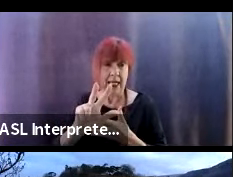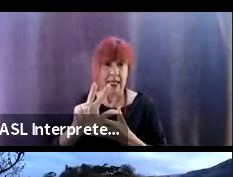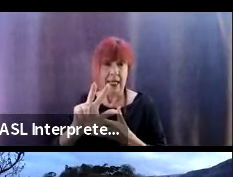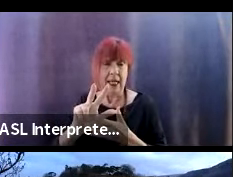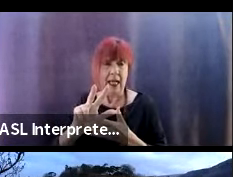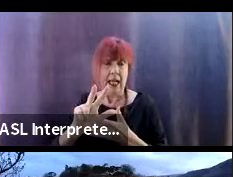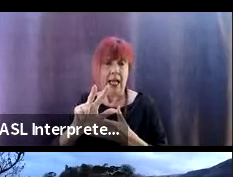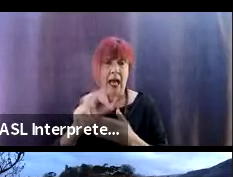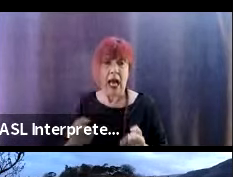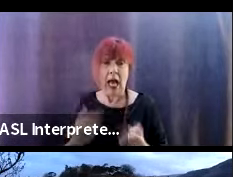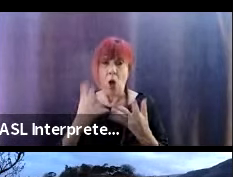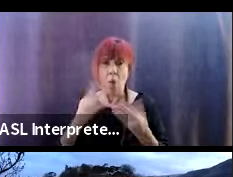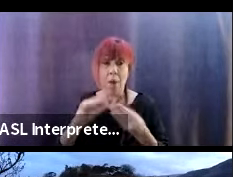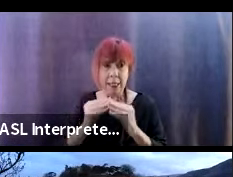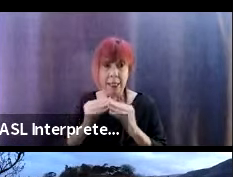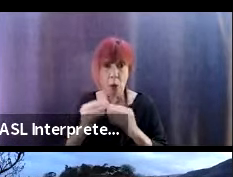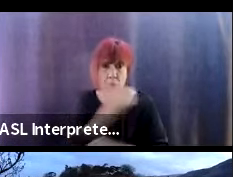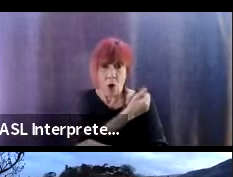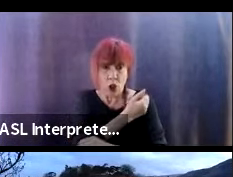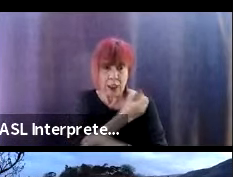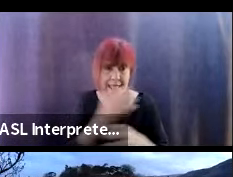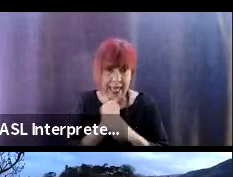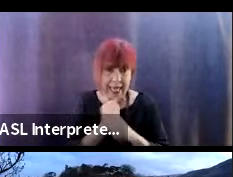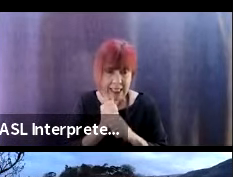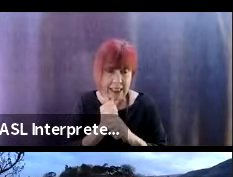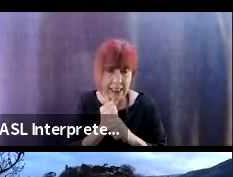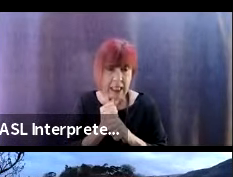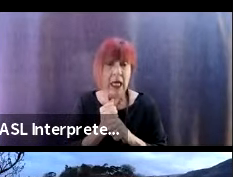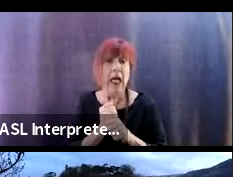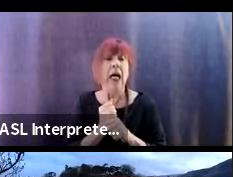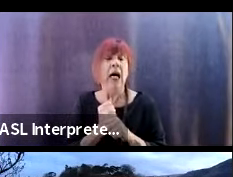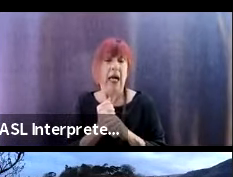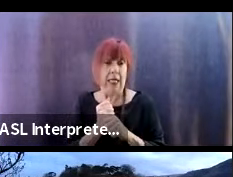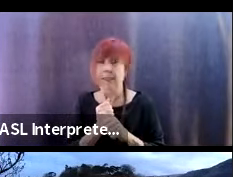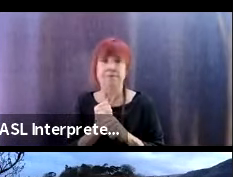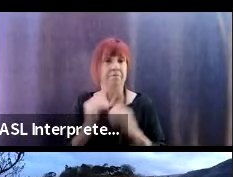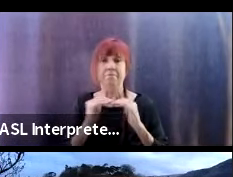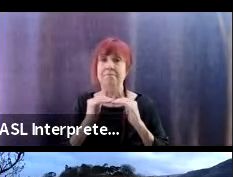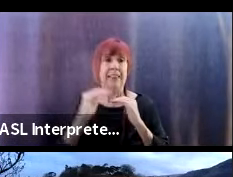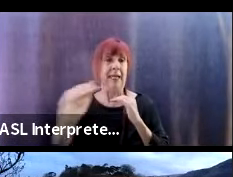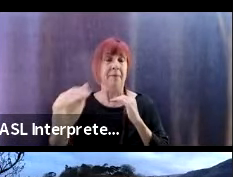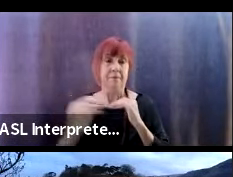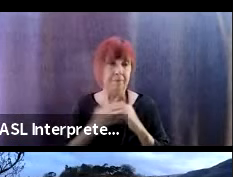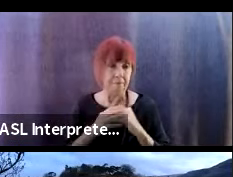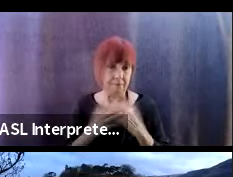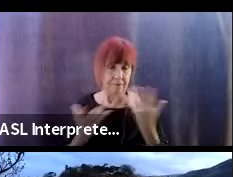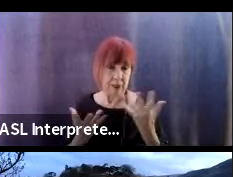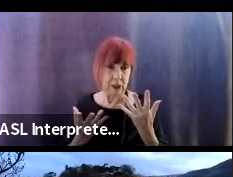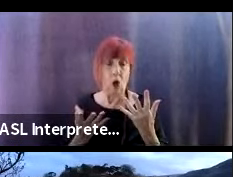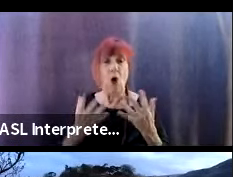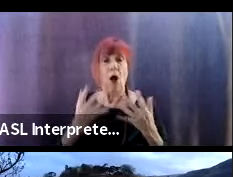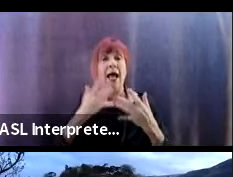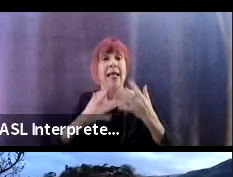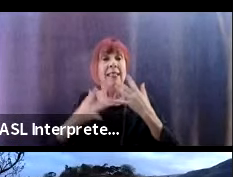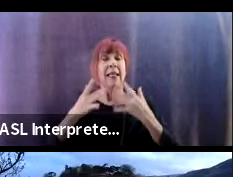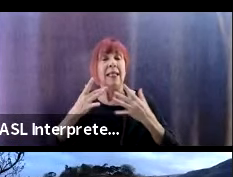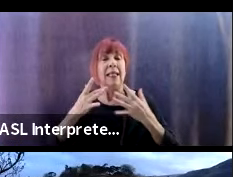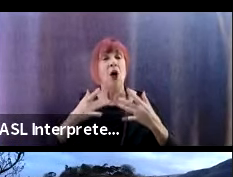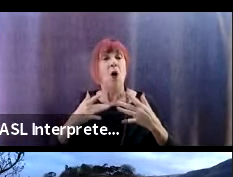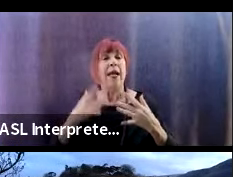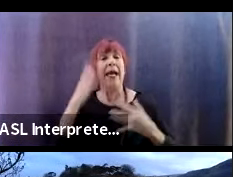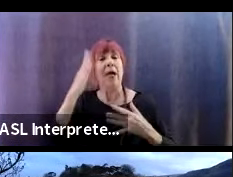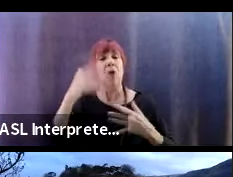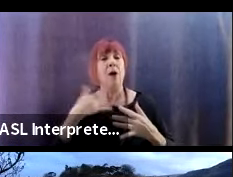And so what we are going to feel is a decrease over the next 3 weeks. So supply is going to feel more